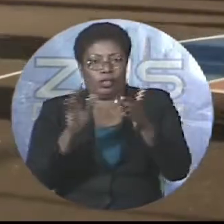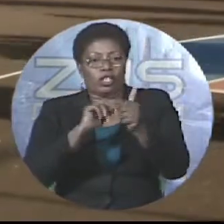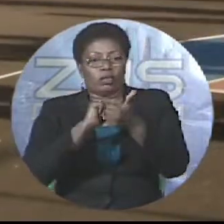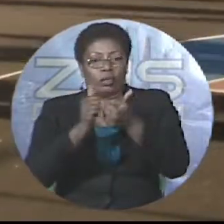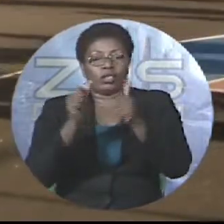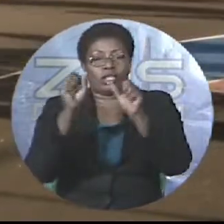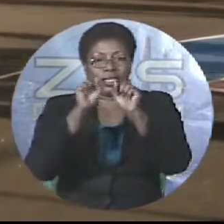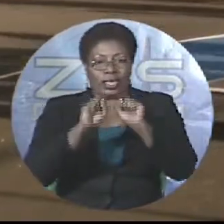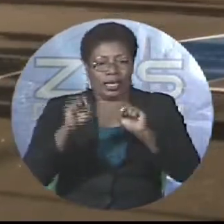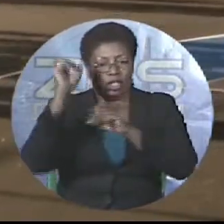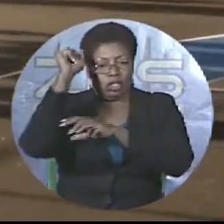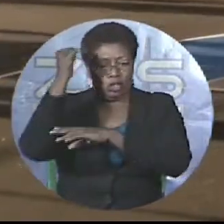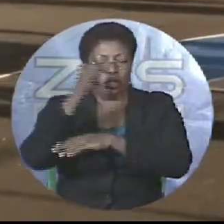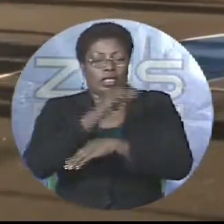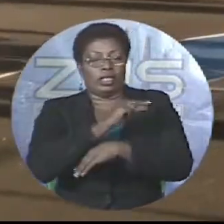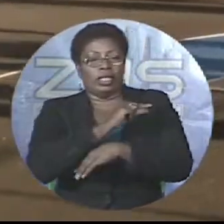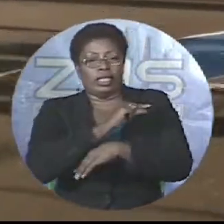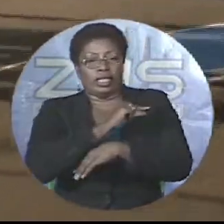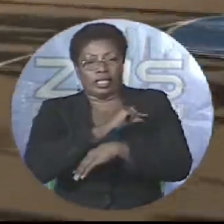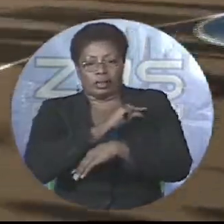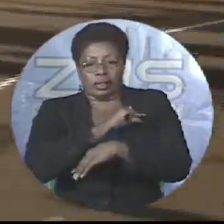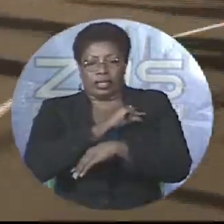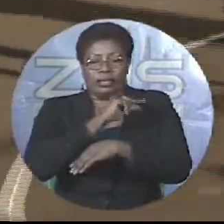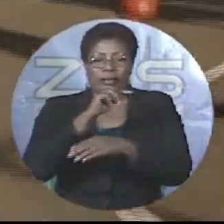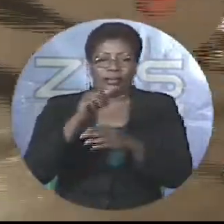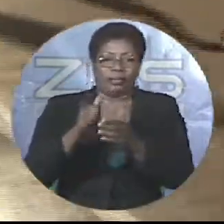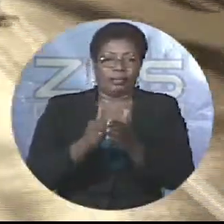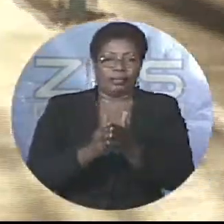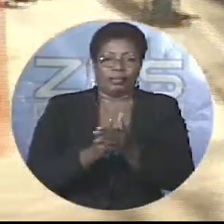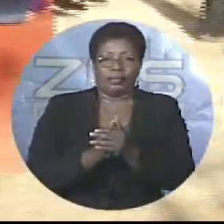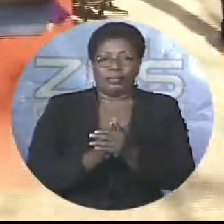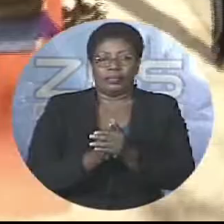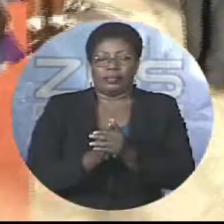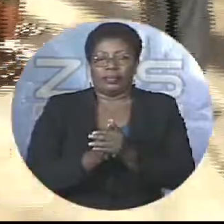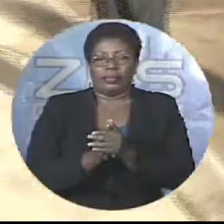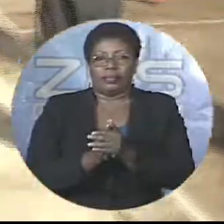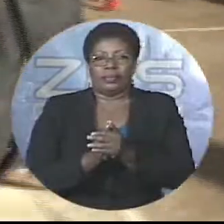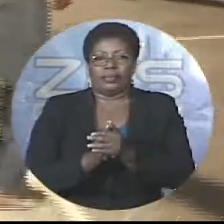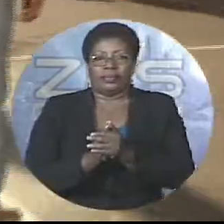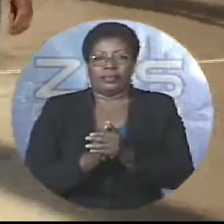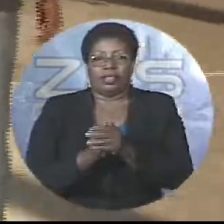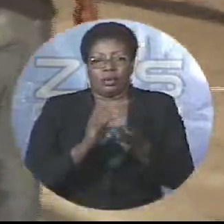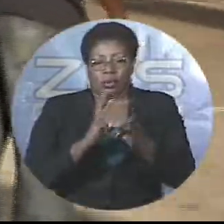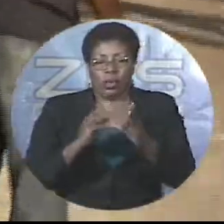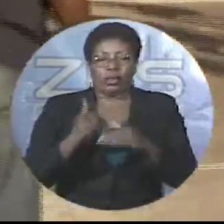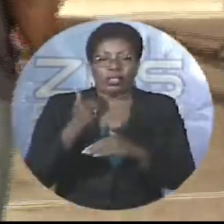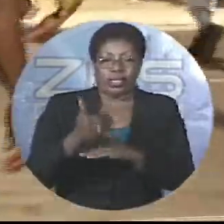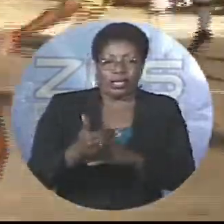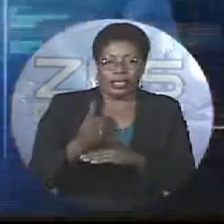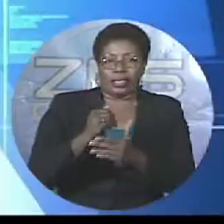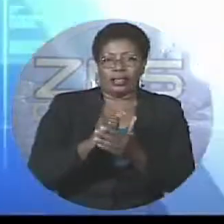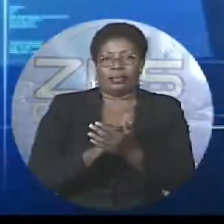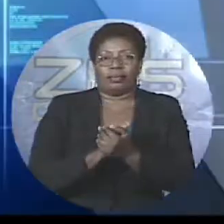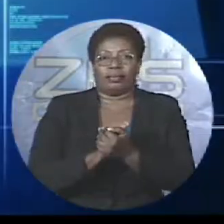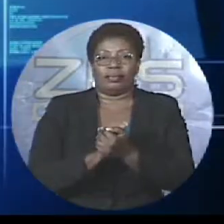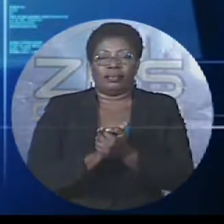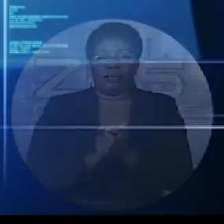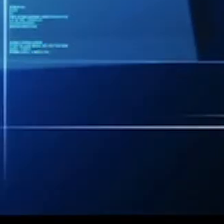again, I'm Julian Gibson. Special thanks, as always, to my hardworking cameraman, Ashley Taylor. Stay tuned. You've got a forecast. It's still to come.